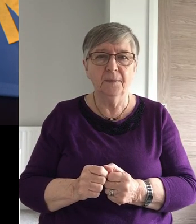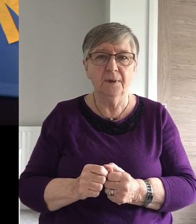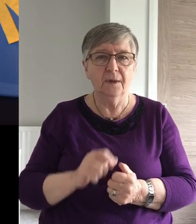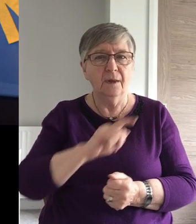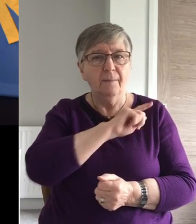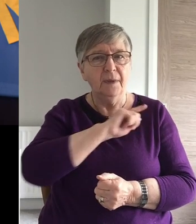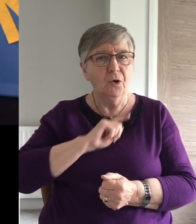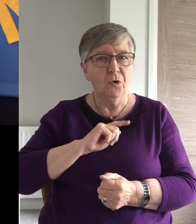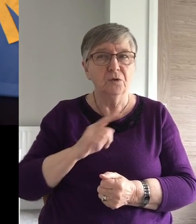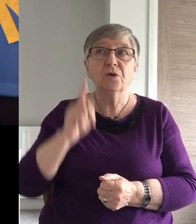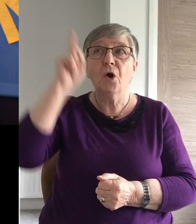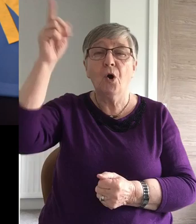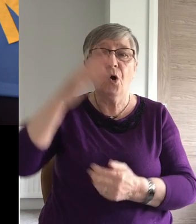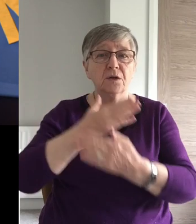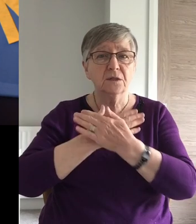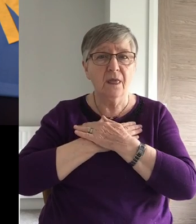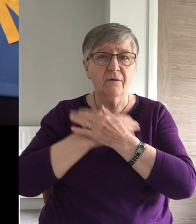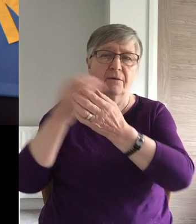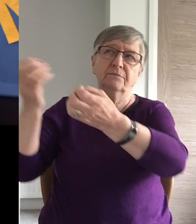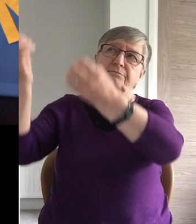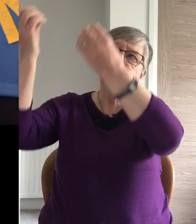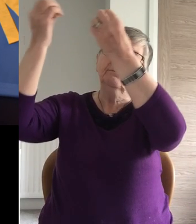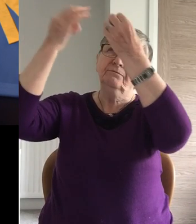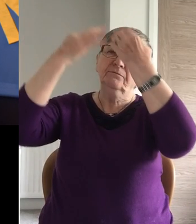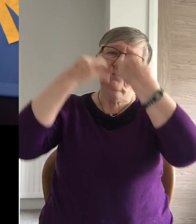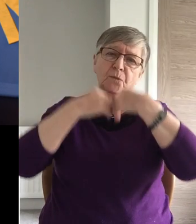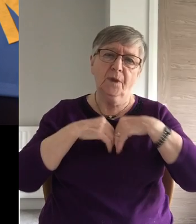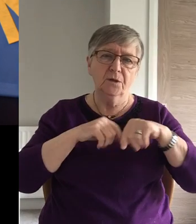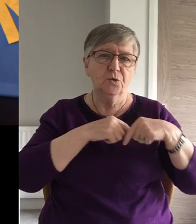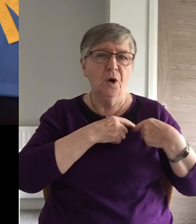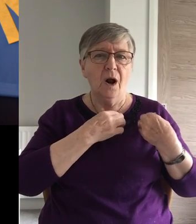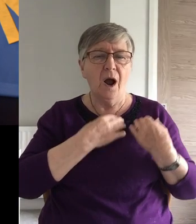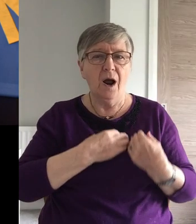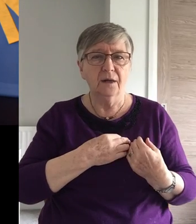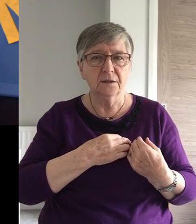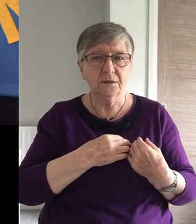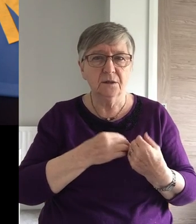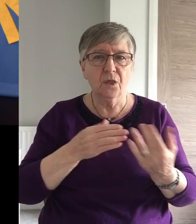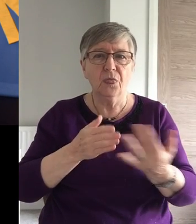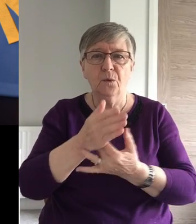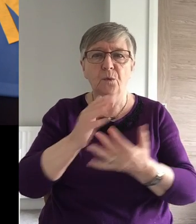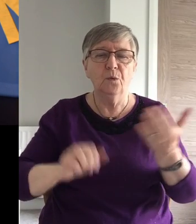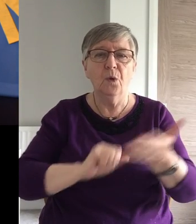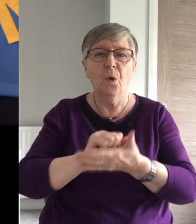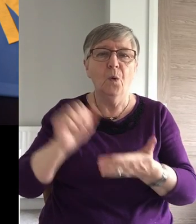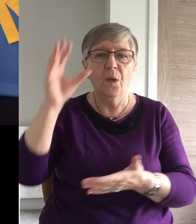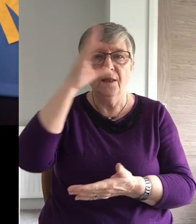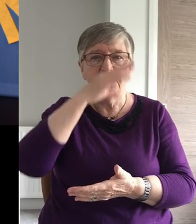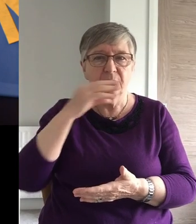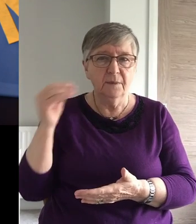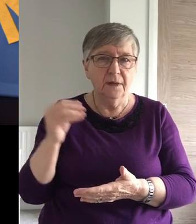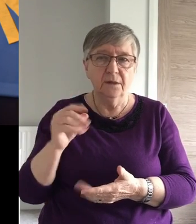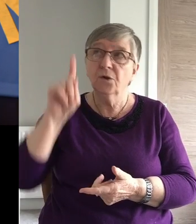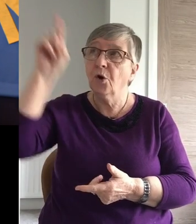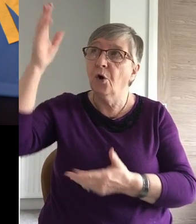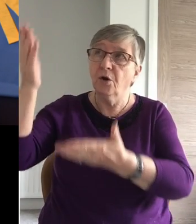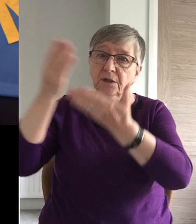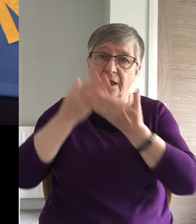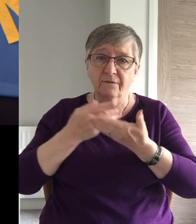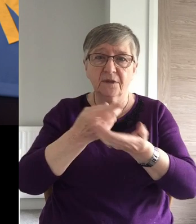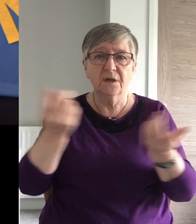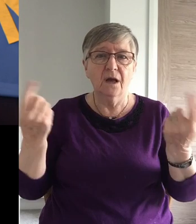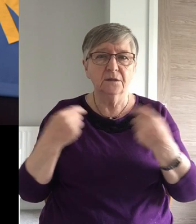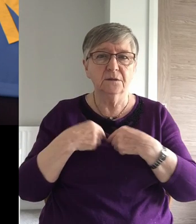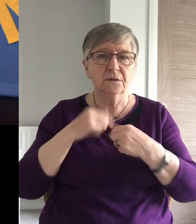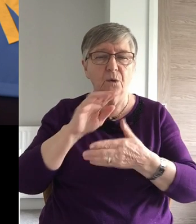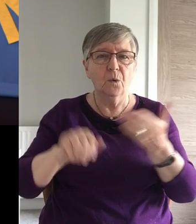because God's love has been poured out into our hearts through the Holy Spirit who has been given to